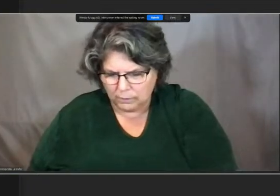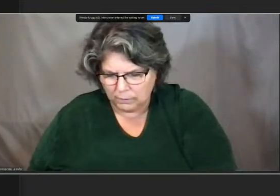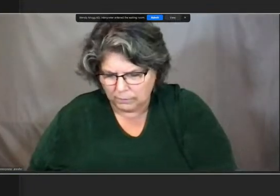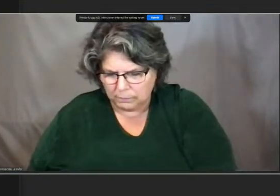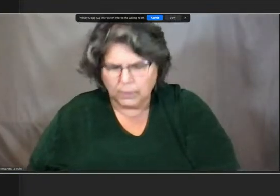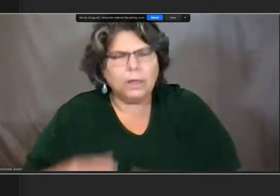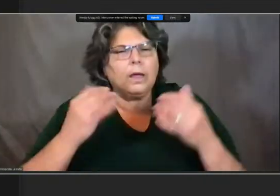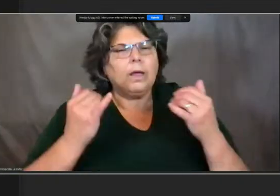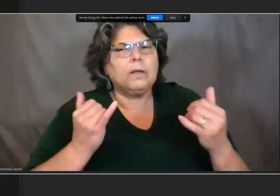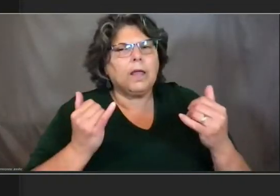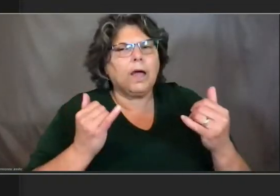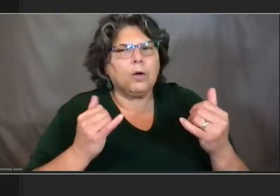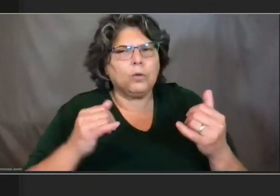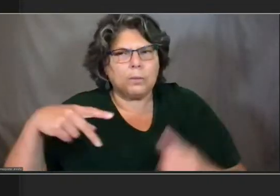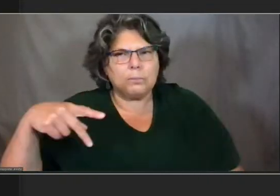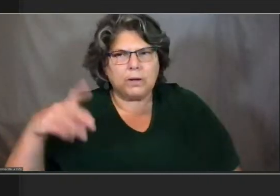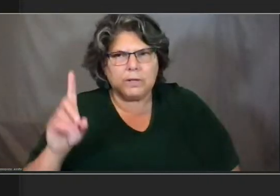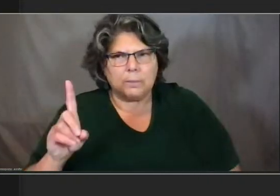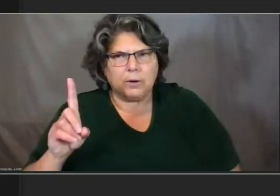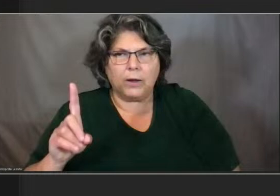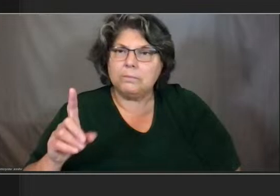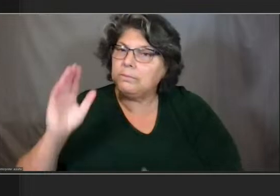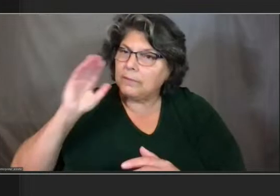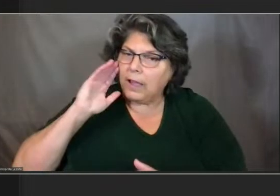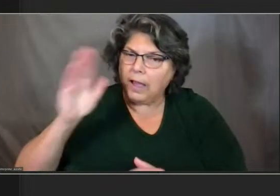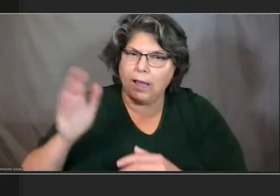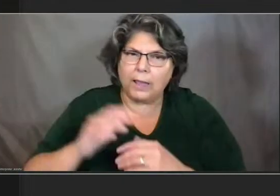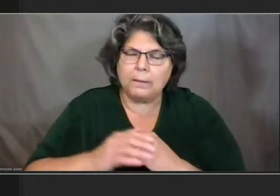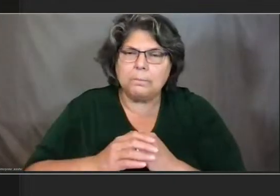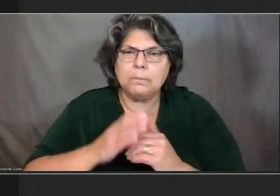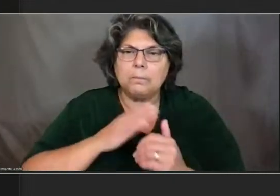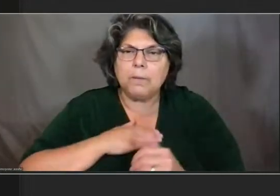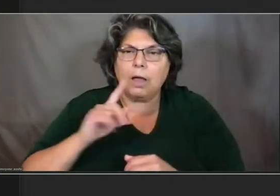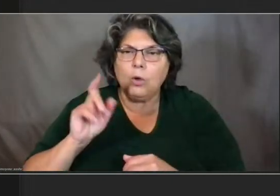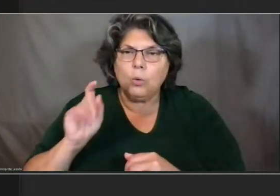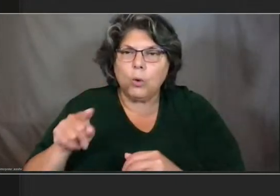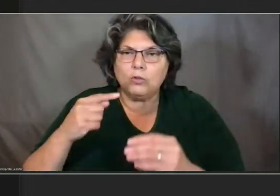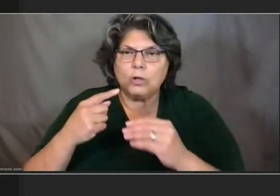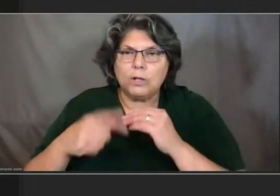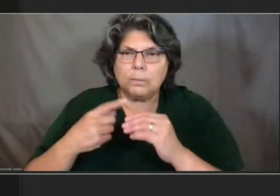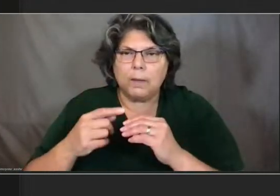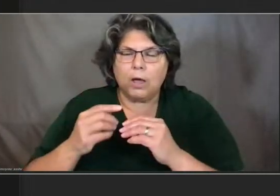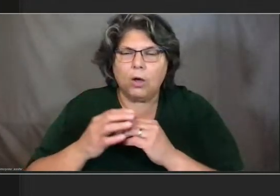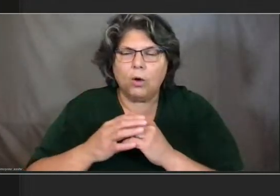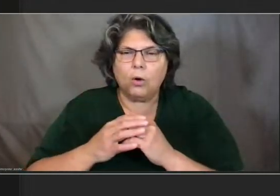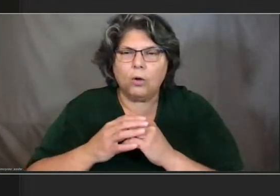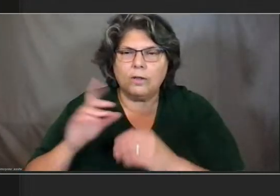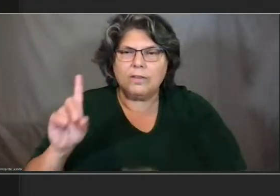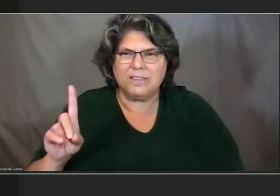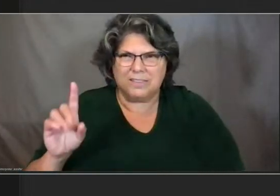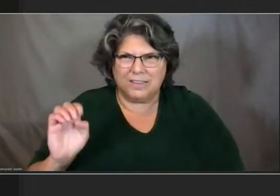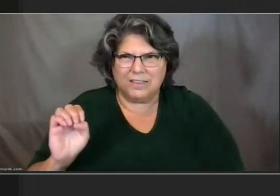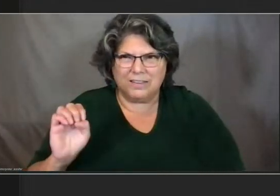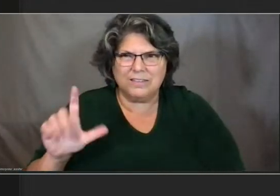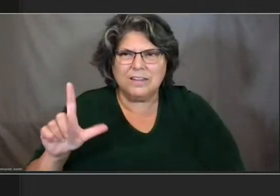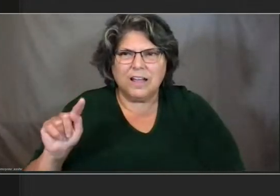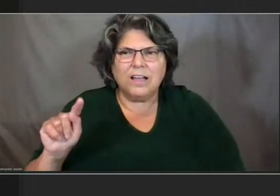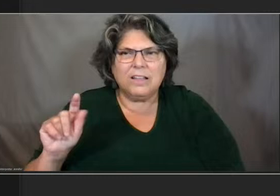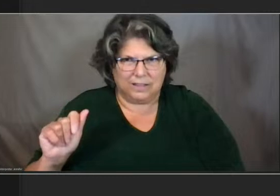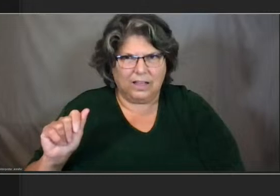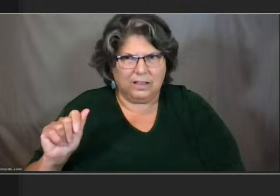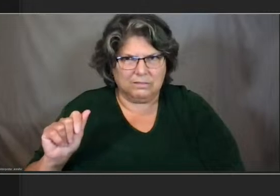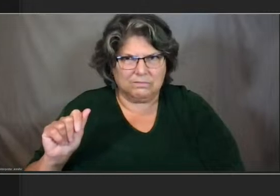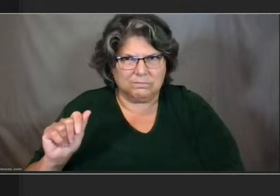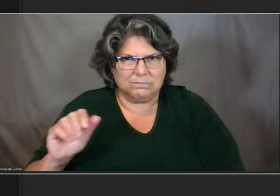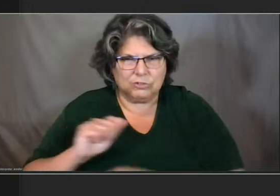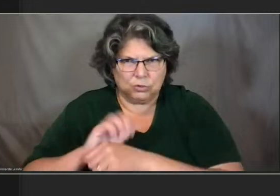Hey there. Hi. So my question is about the Delta variant in your county. You